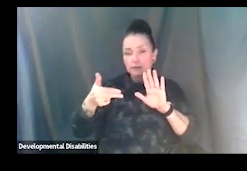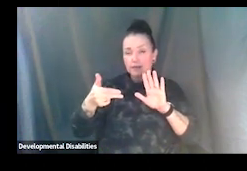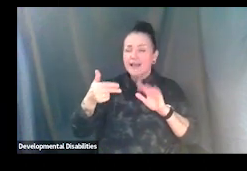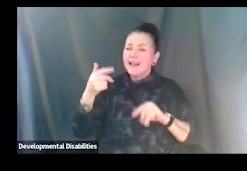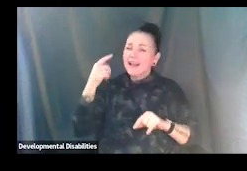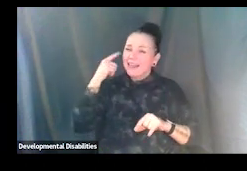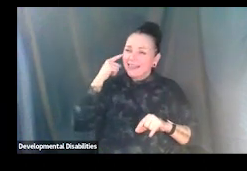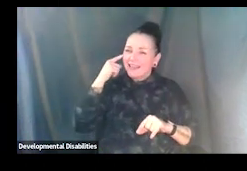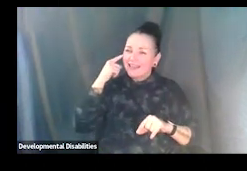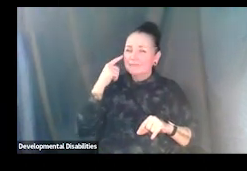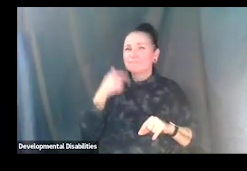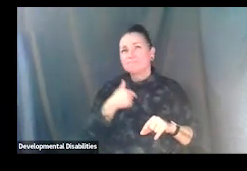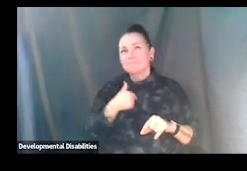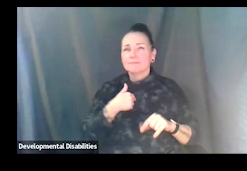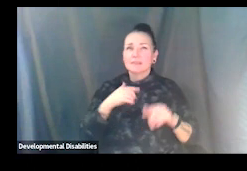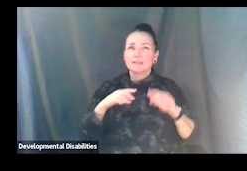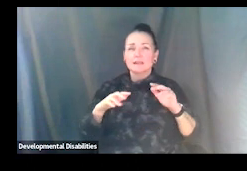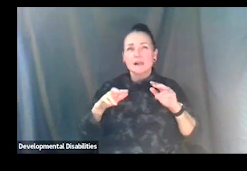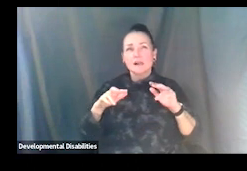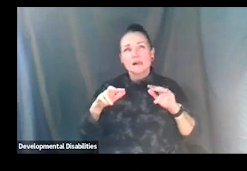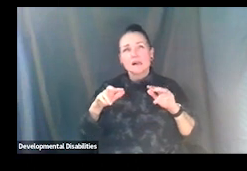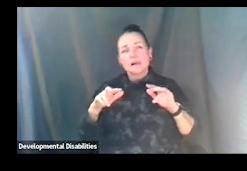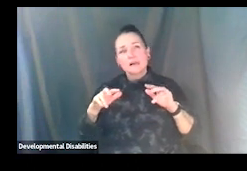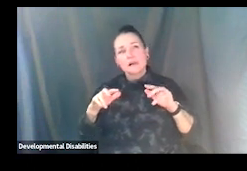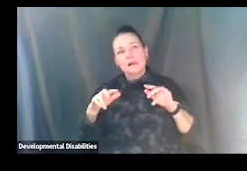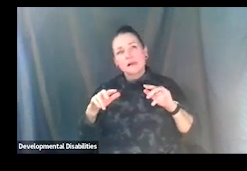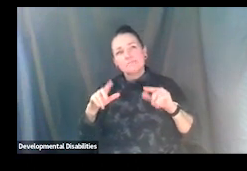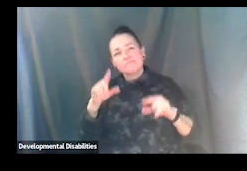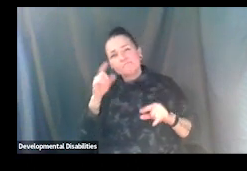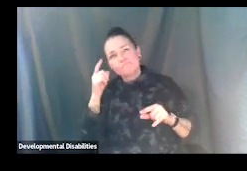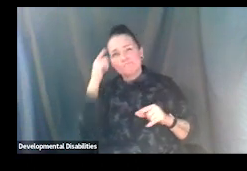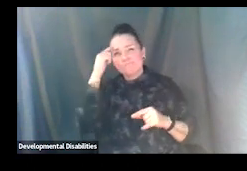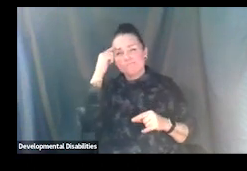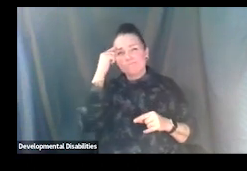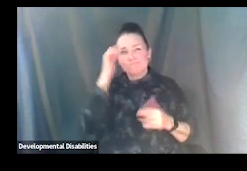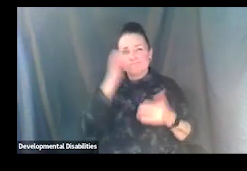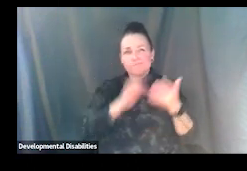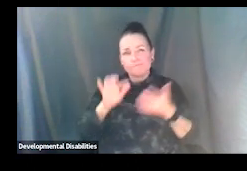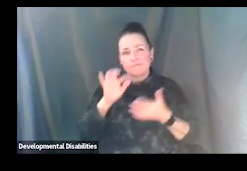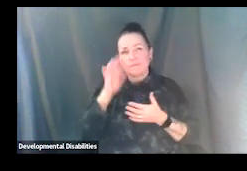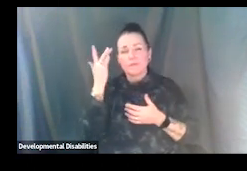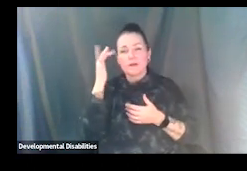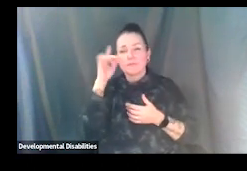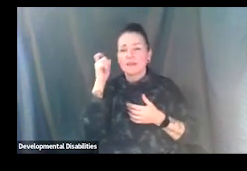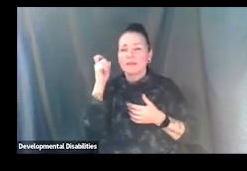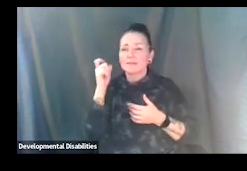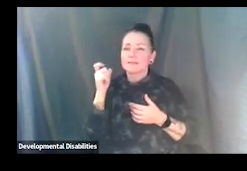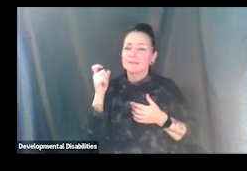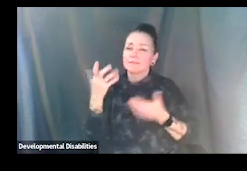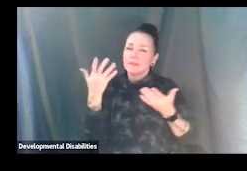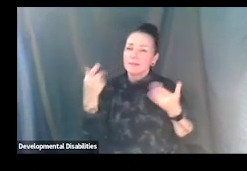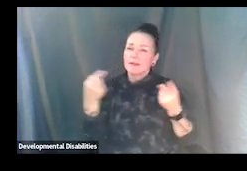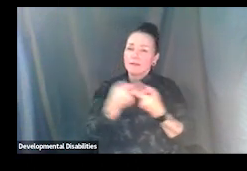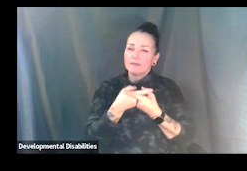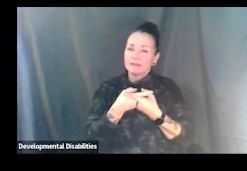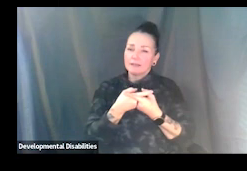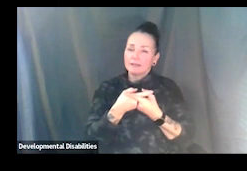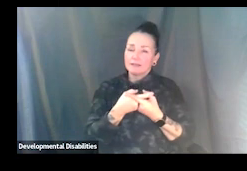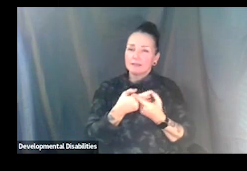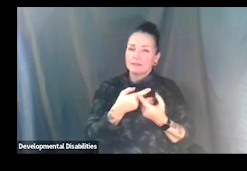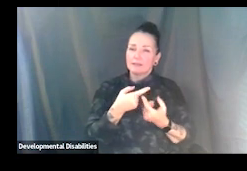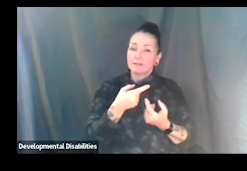have ADHD, but I think it's quite different from what we see in children with run-of-the-mill ADHD. I think it's quite a difference, but it on paper, they look very